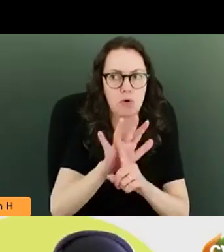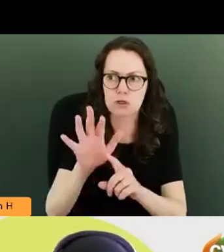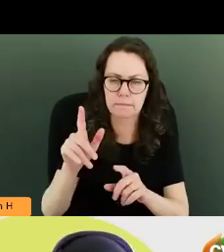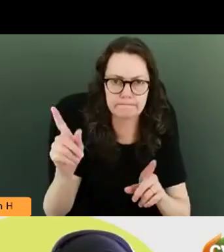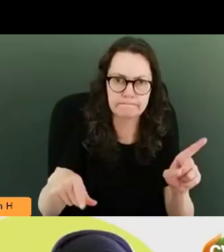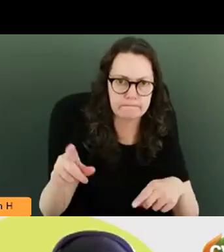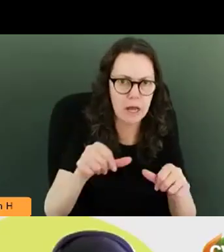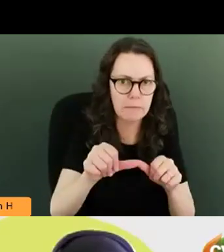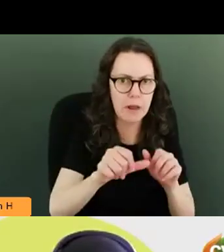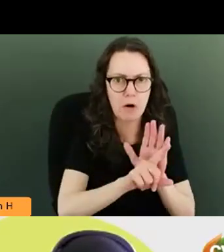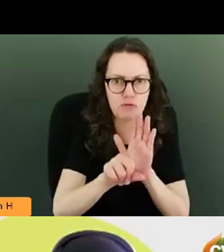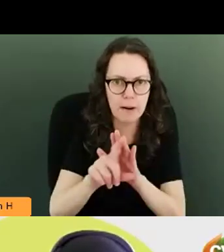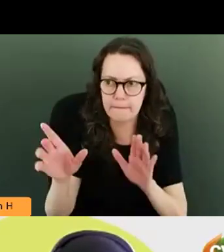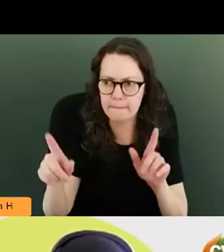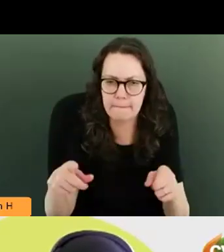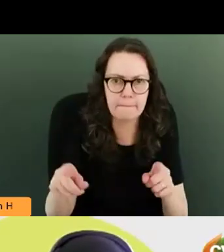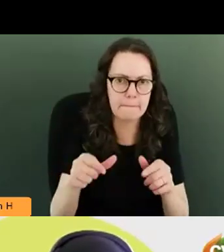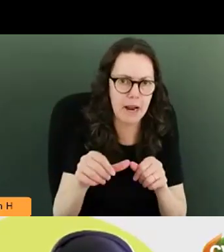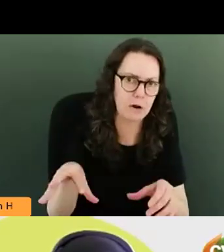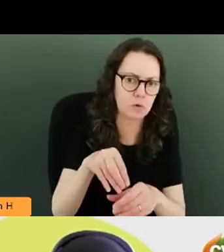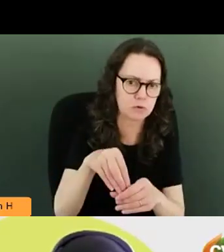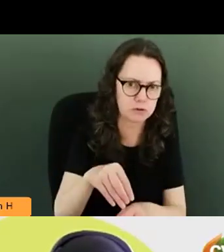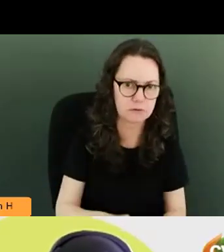and inclusion.